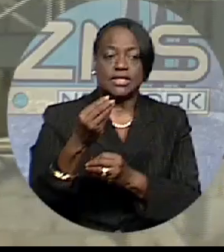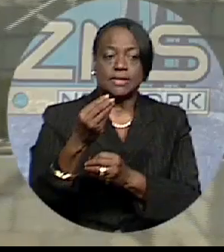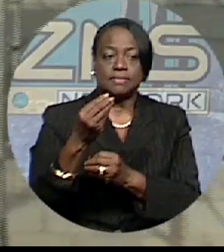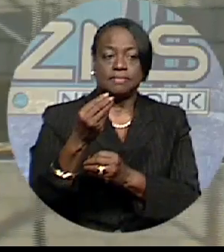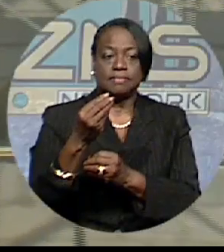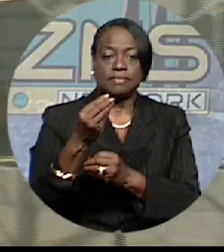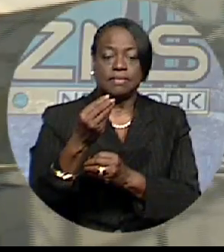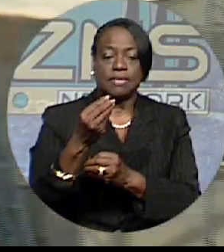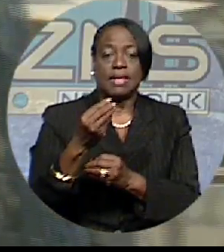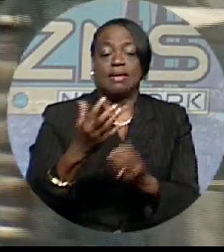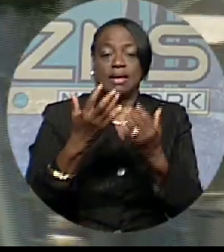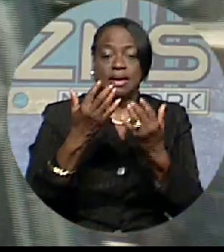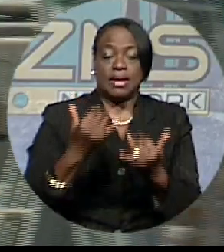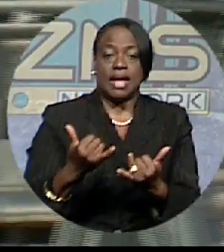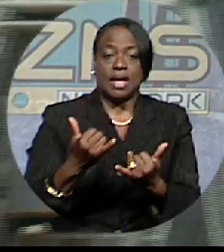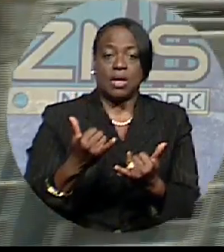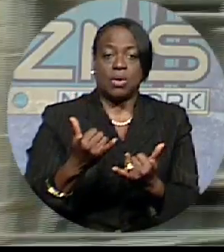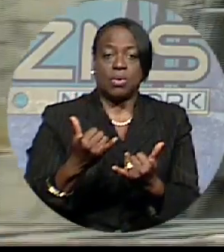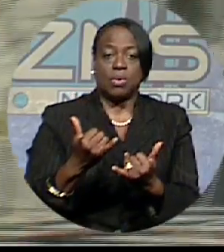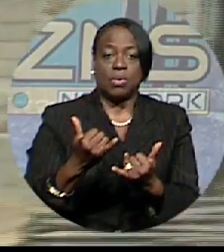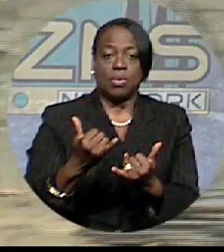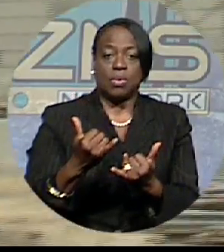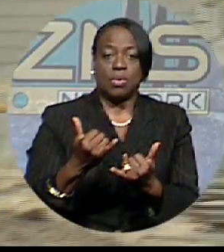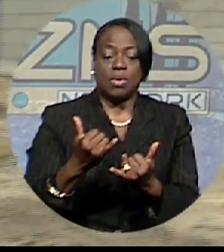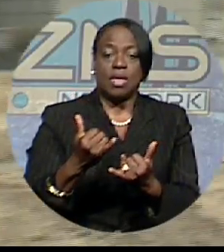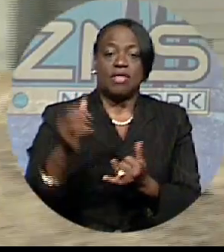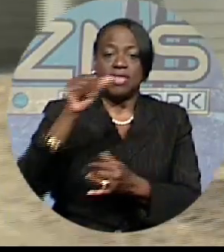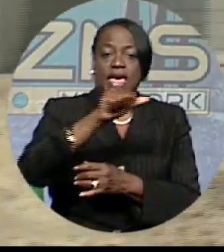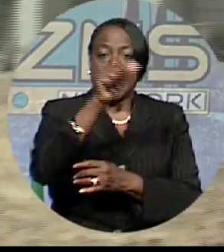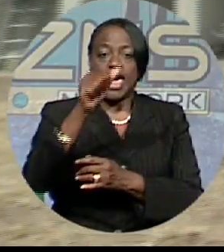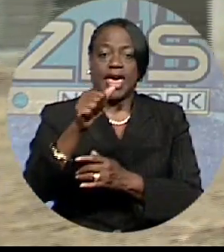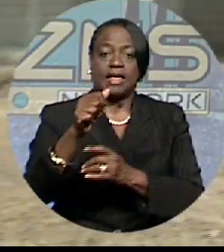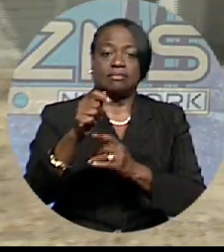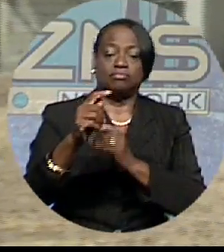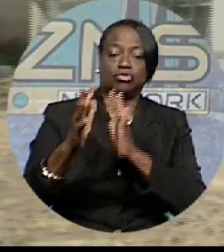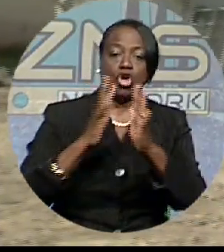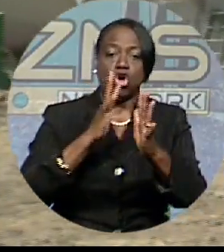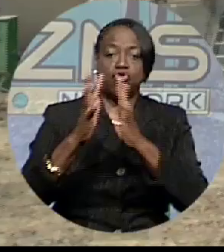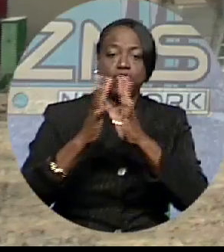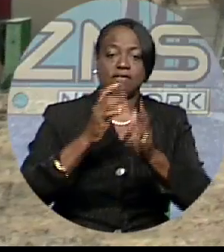The current air traffic controllers are working on the ASR 8,